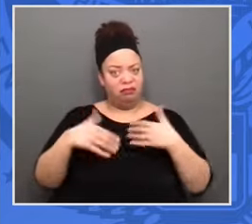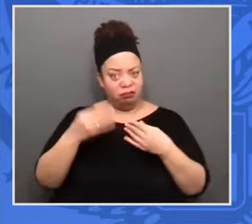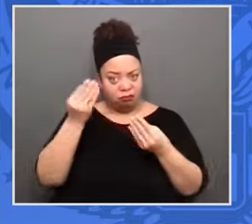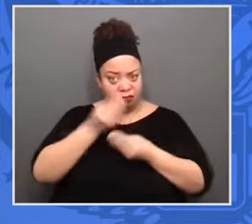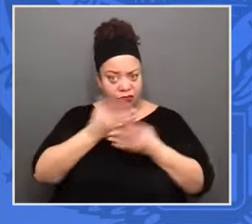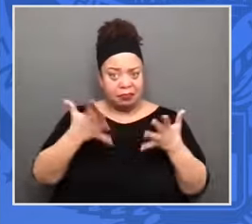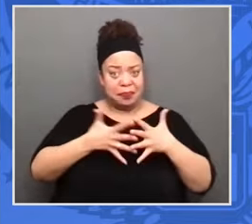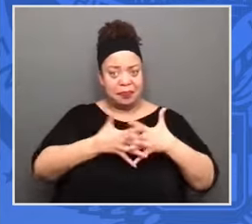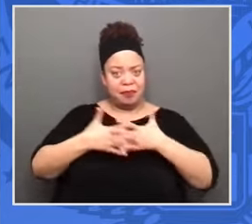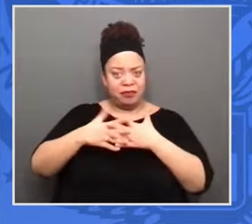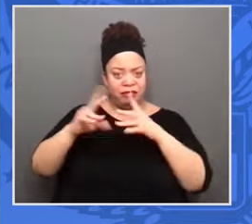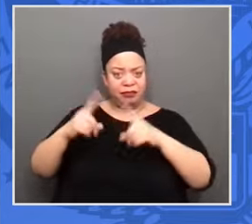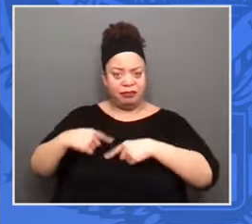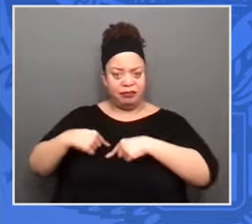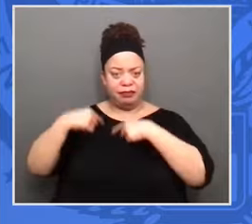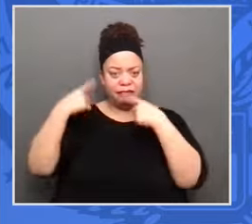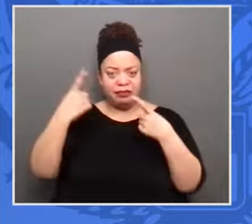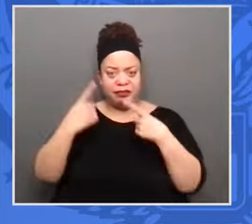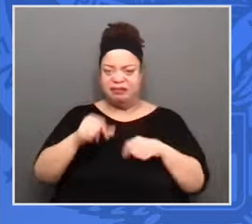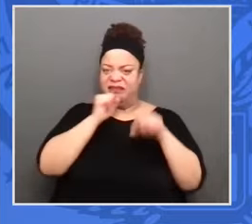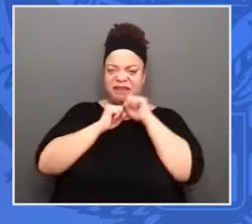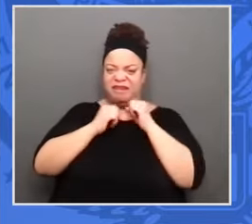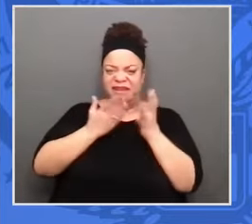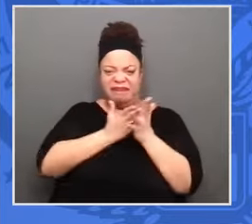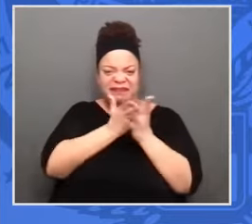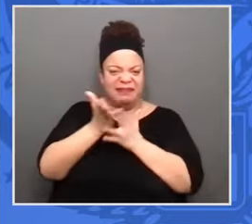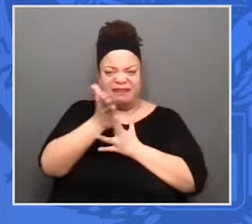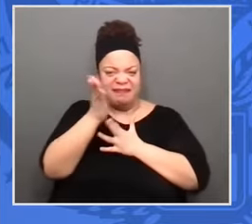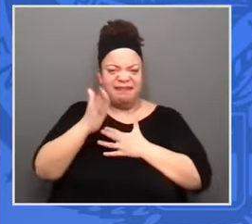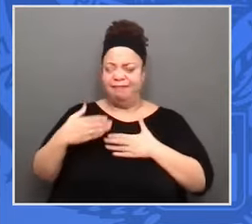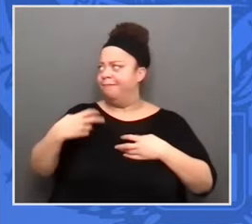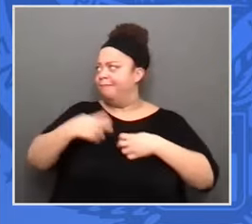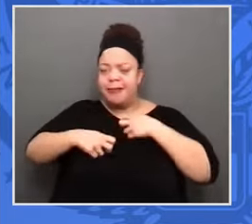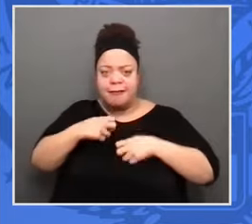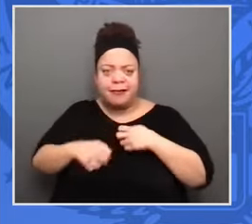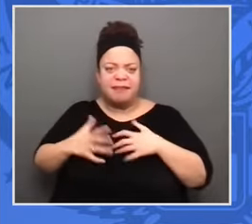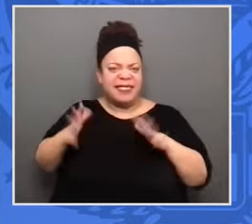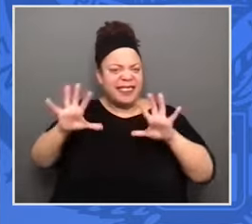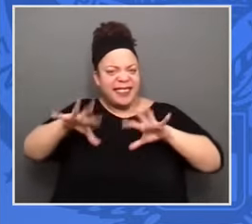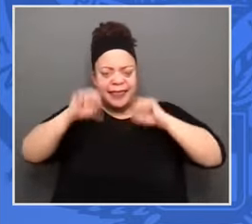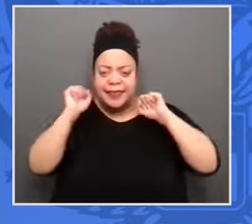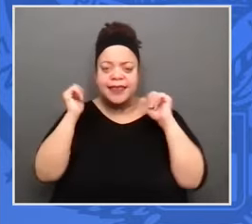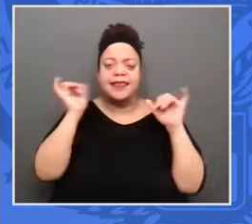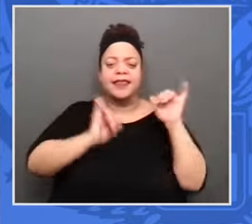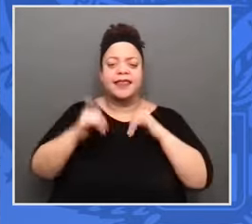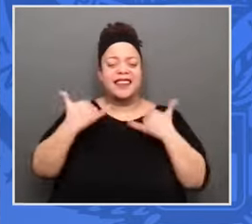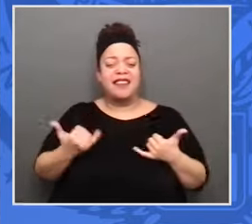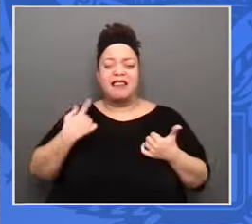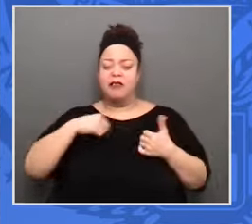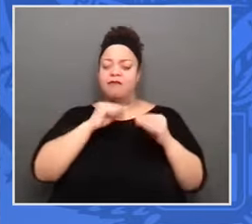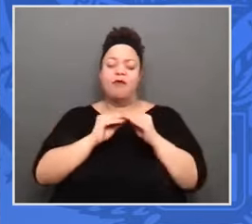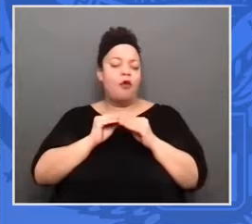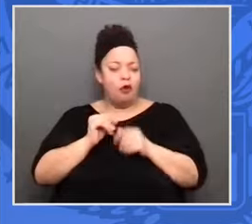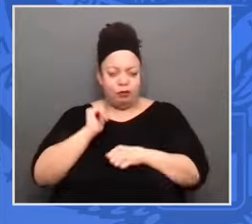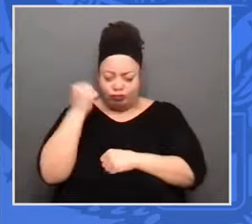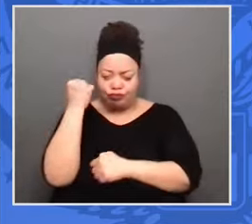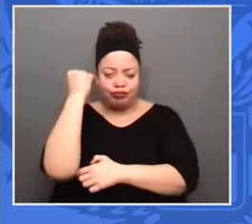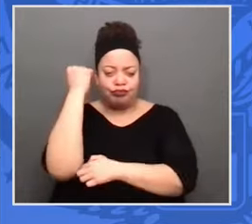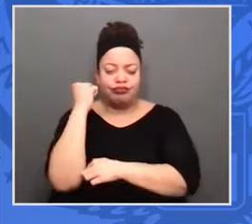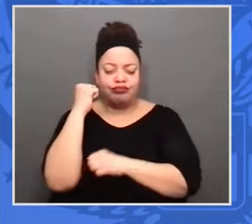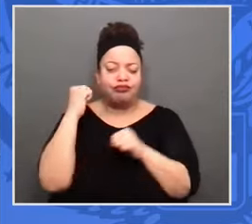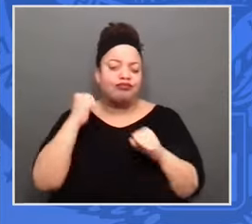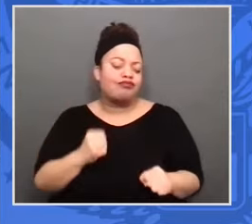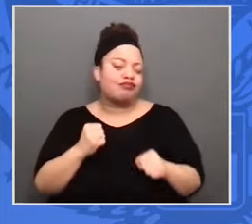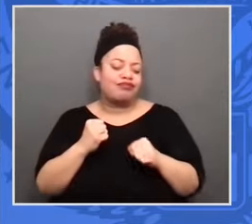York Island. I pledge allegiance the Redwood Forest, to the flag to the of the United